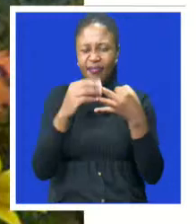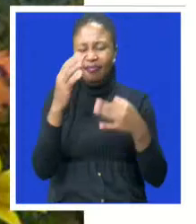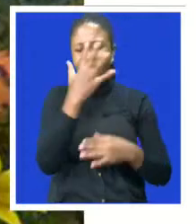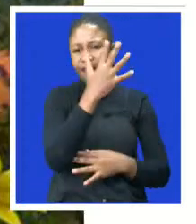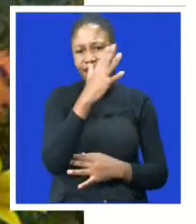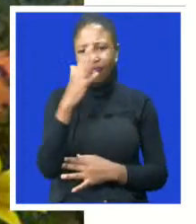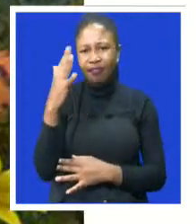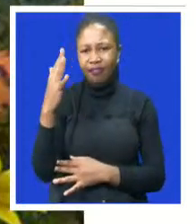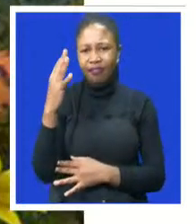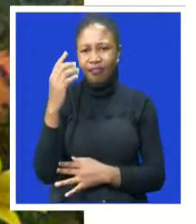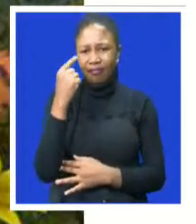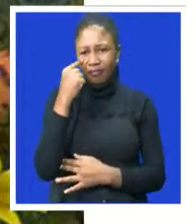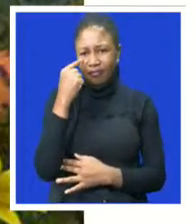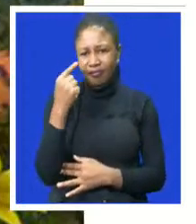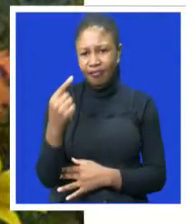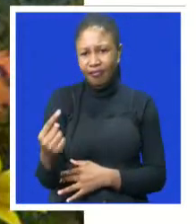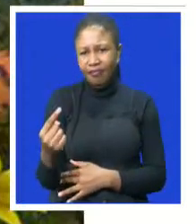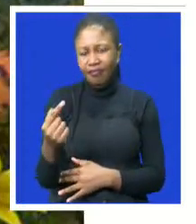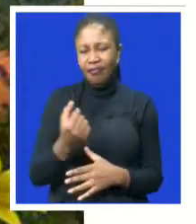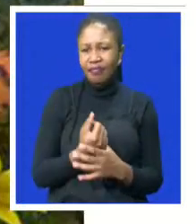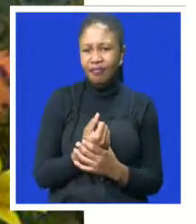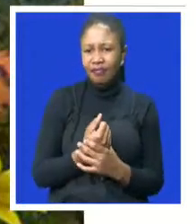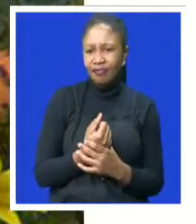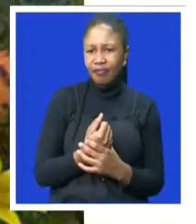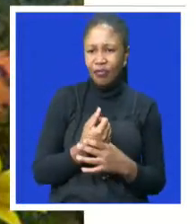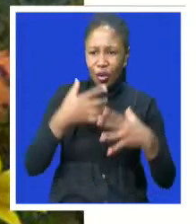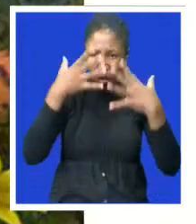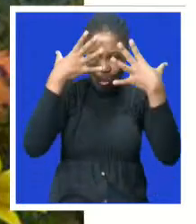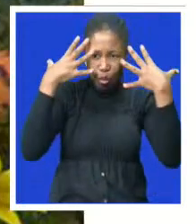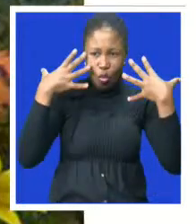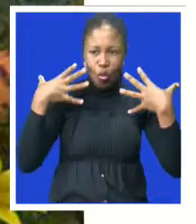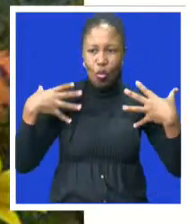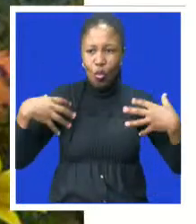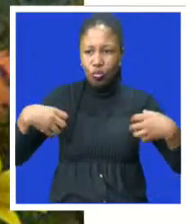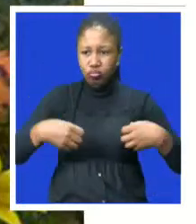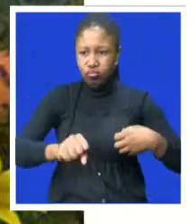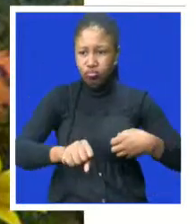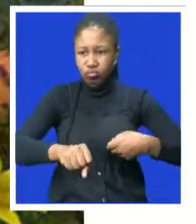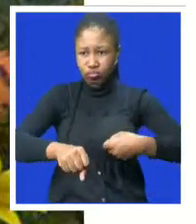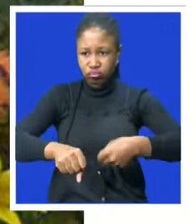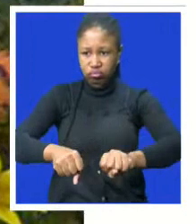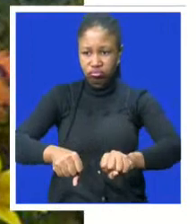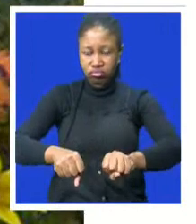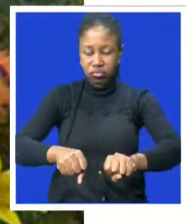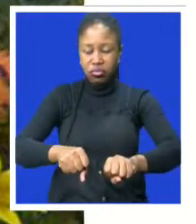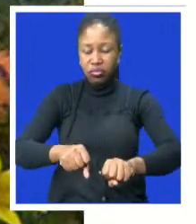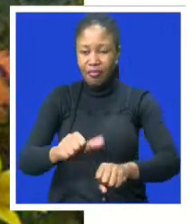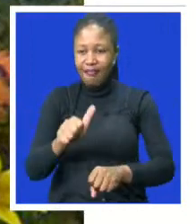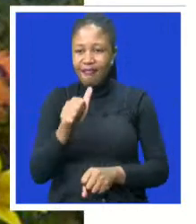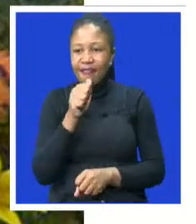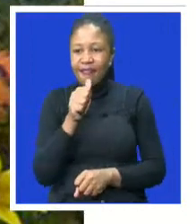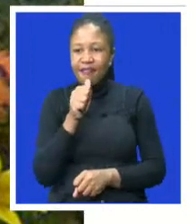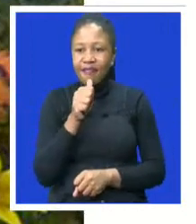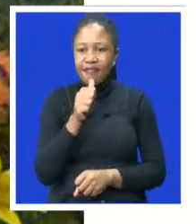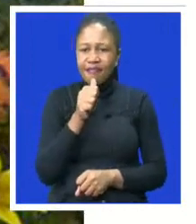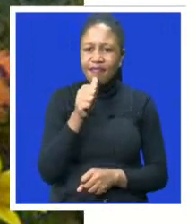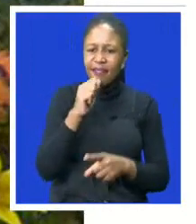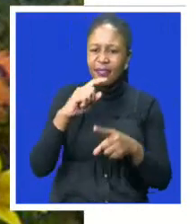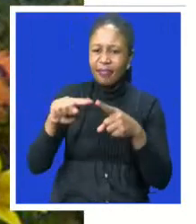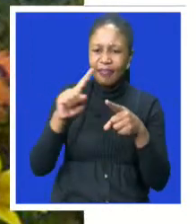see a lion. I can see a fish there just playing in the water.